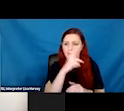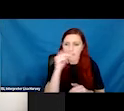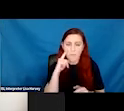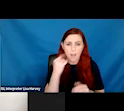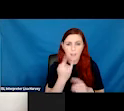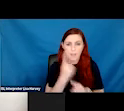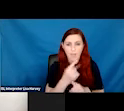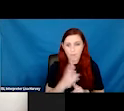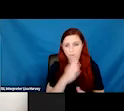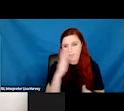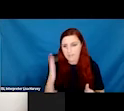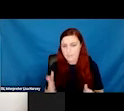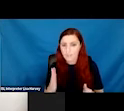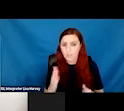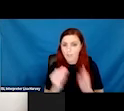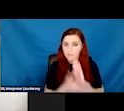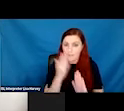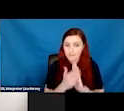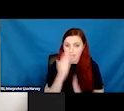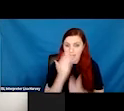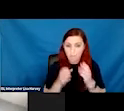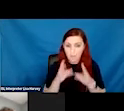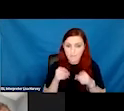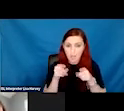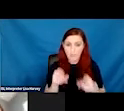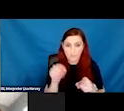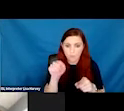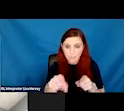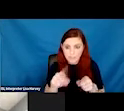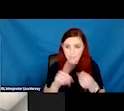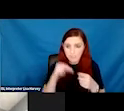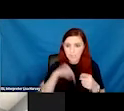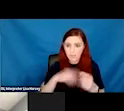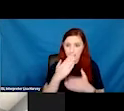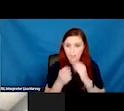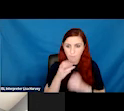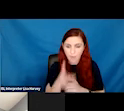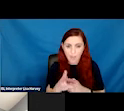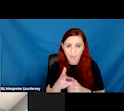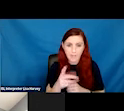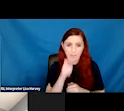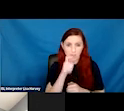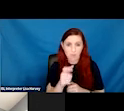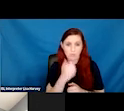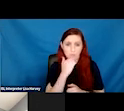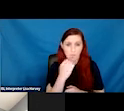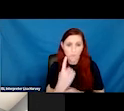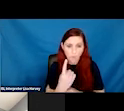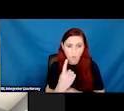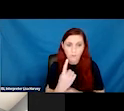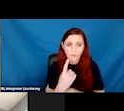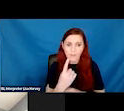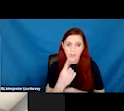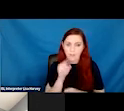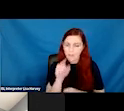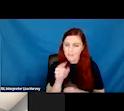side, you've got a building halfway down a street, or nearly halfway, and it's called Number 1 Park Place. And it's indicated